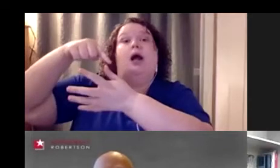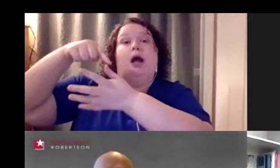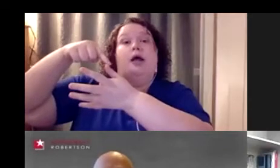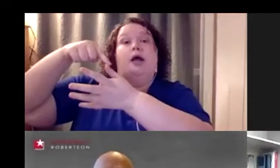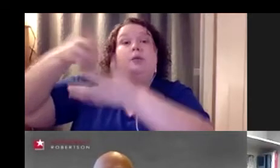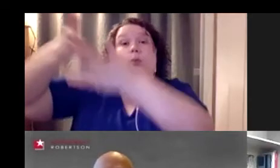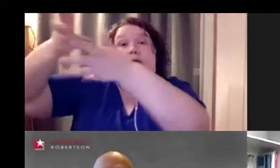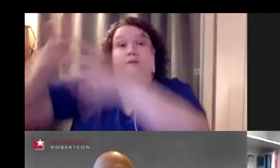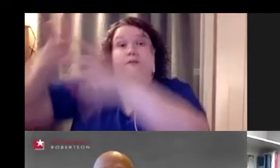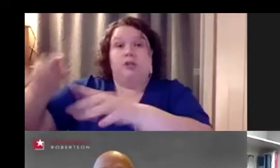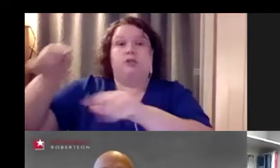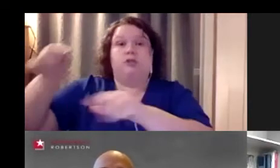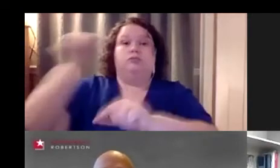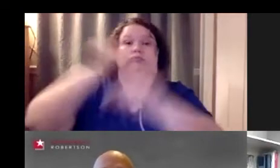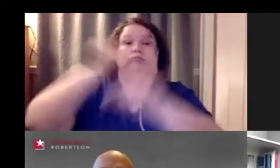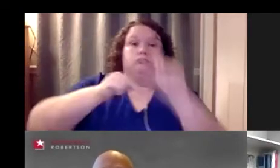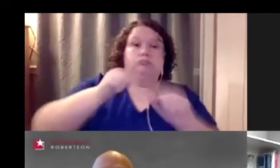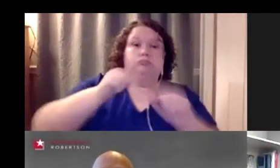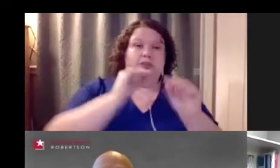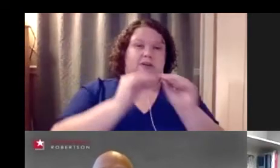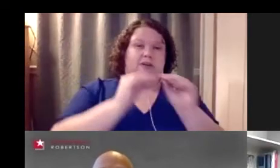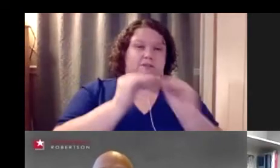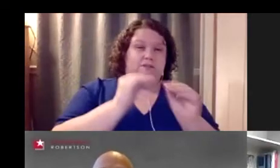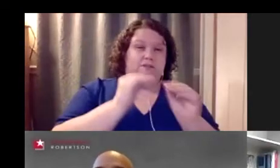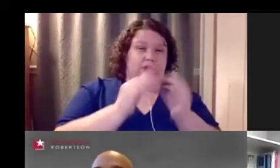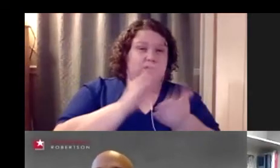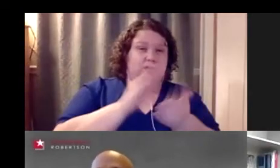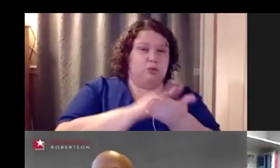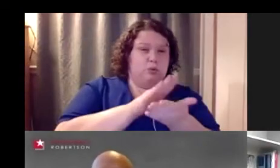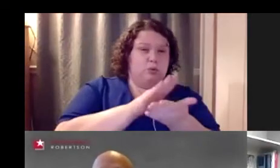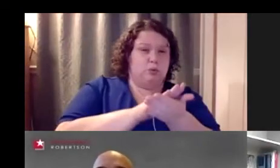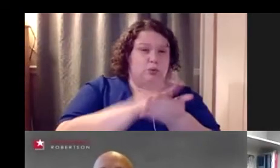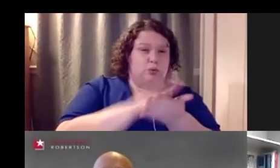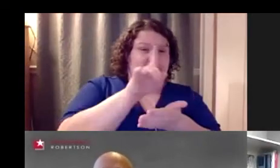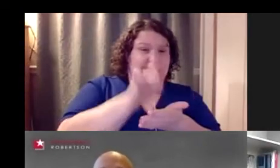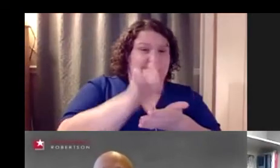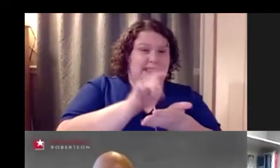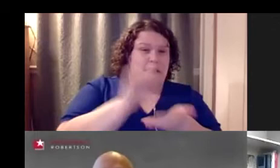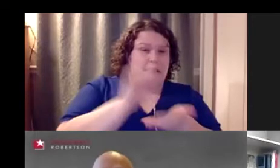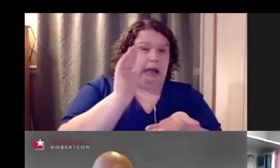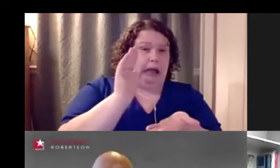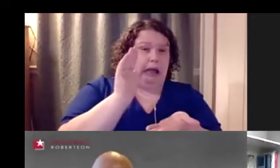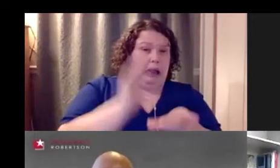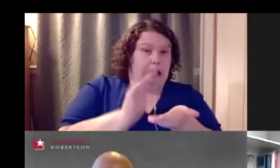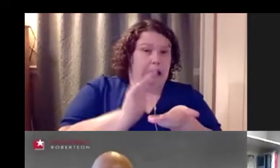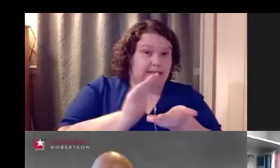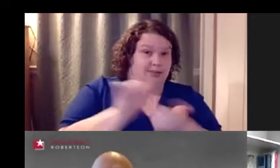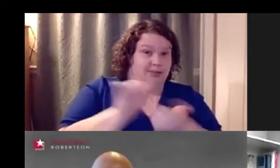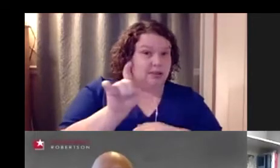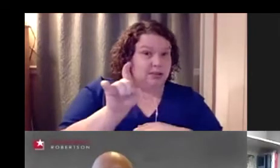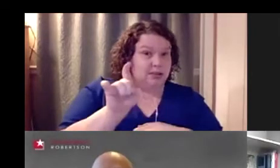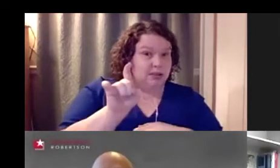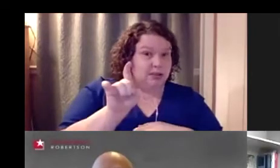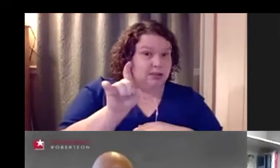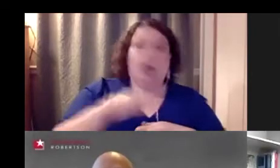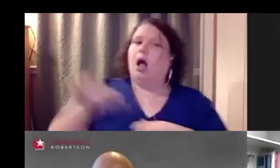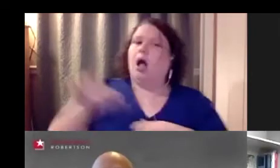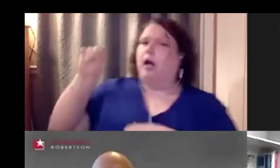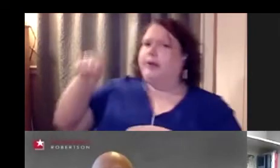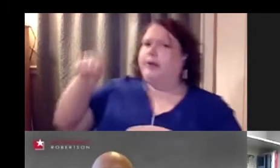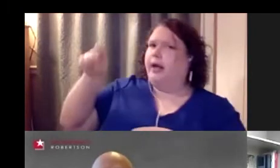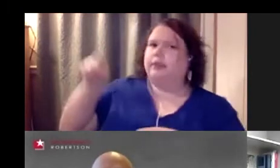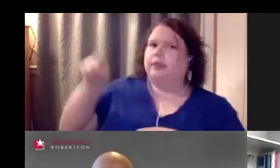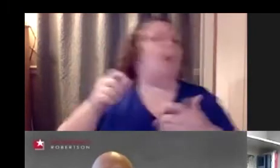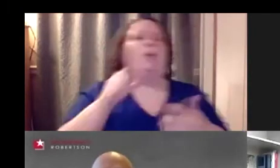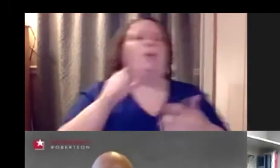need at this point? Is that the question? That's correct. Okay, that was not at all clear in the question posed to